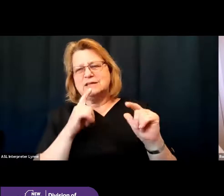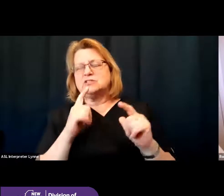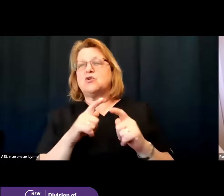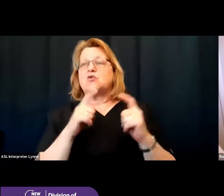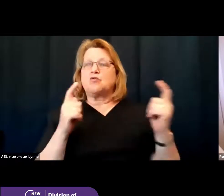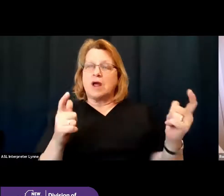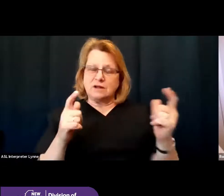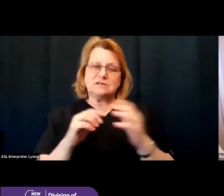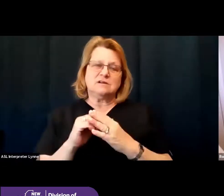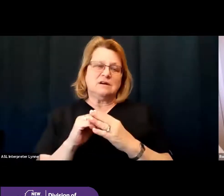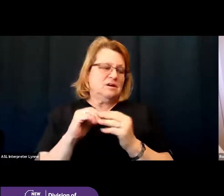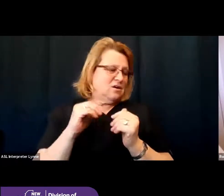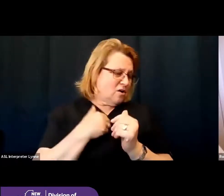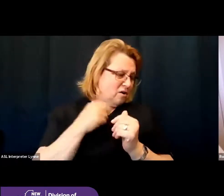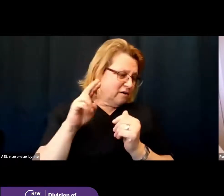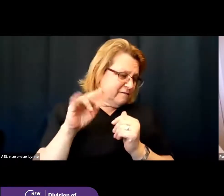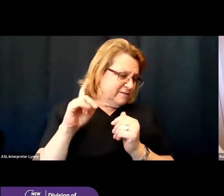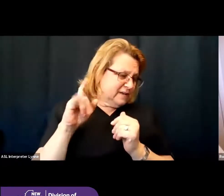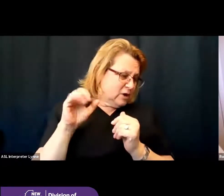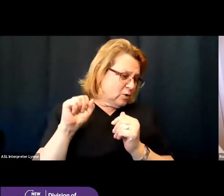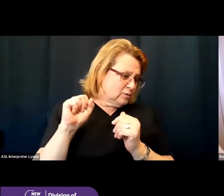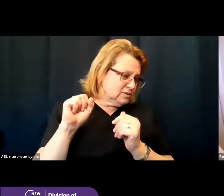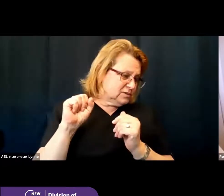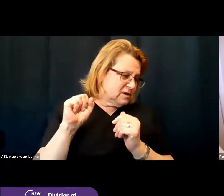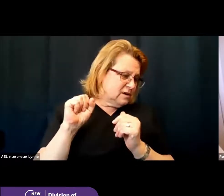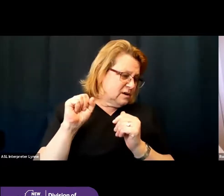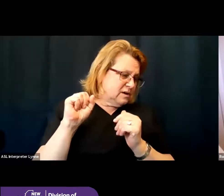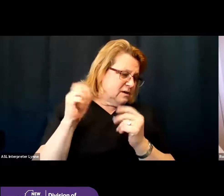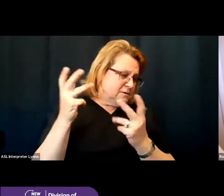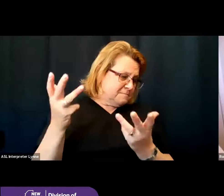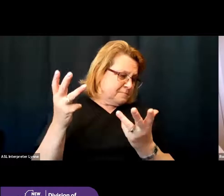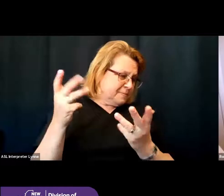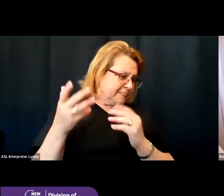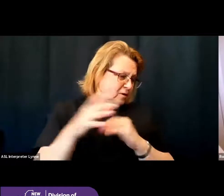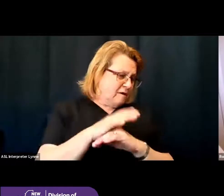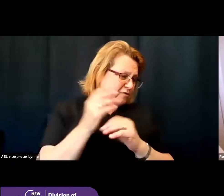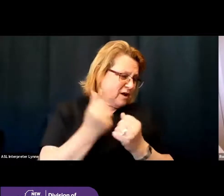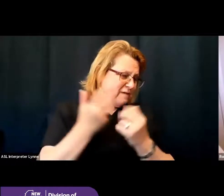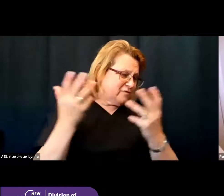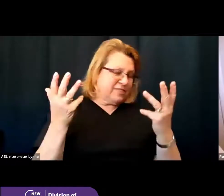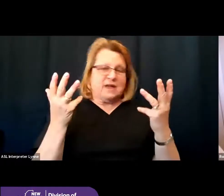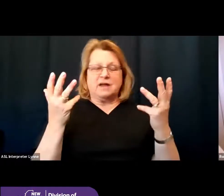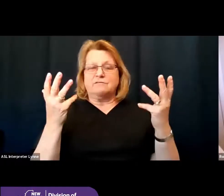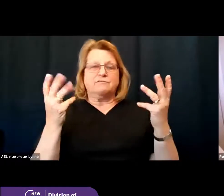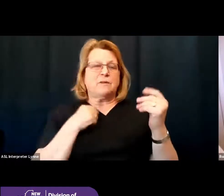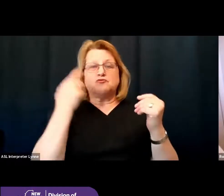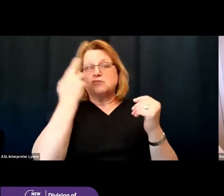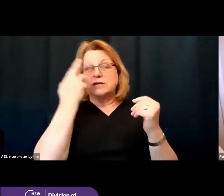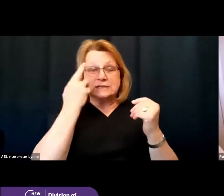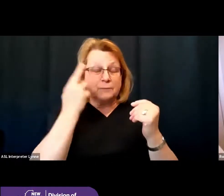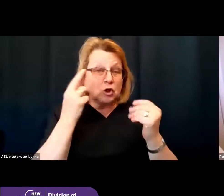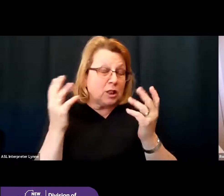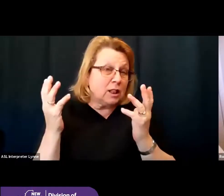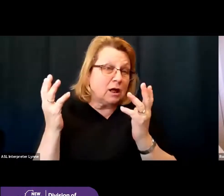Our videos, cover things ranging from reasonable accommodations for people with a